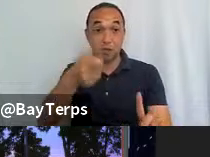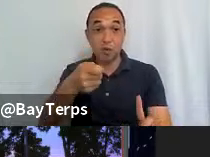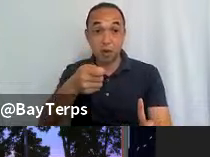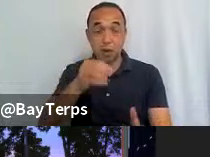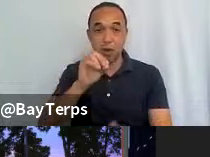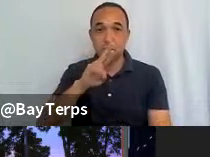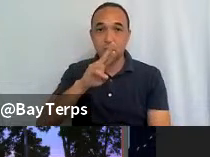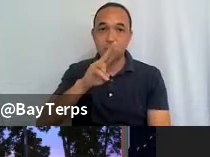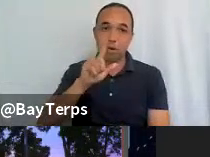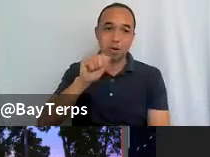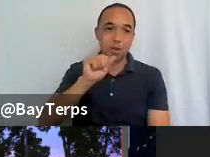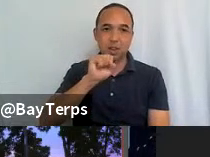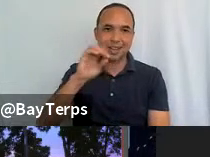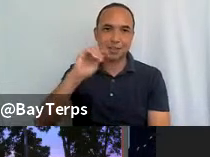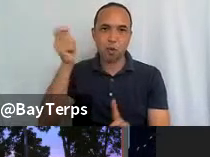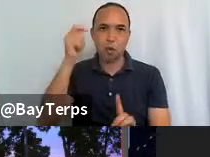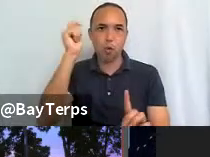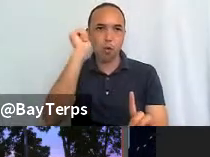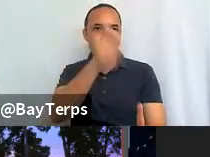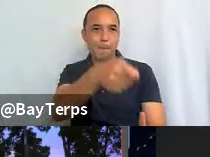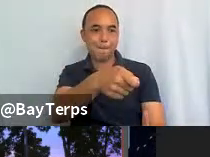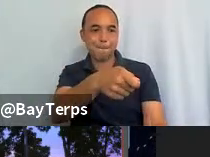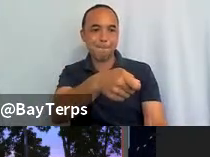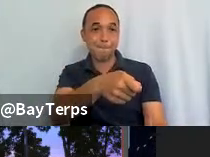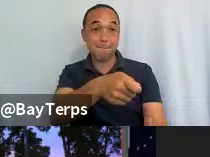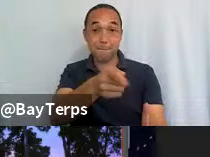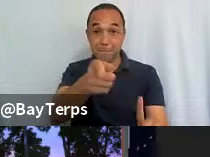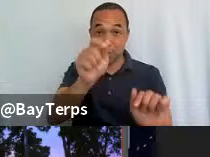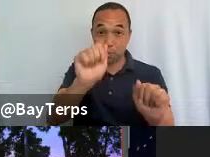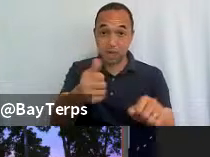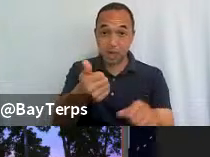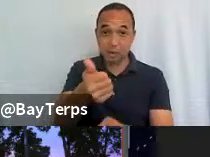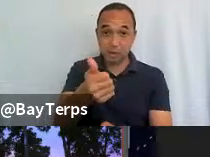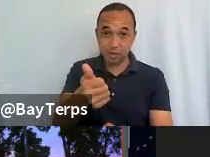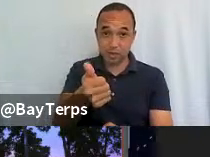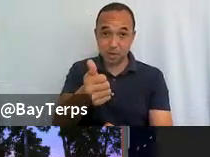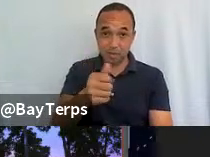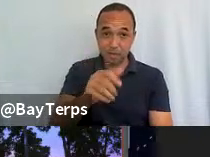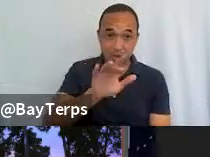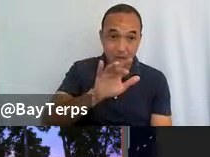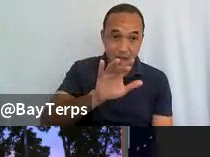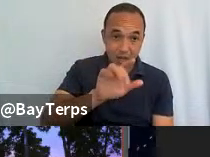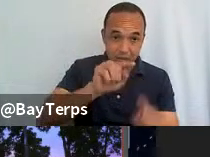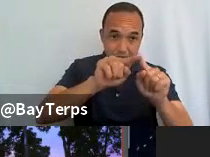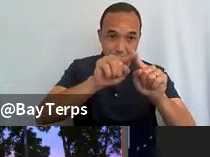tool where you can hand select areas like this.